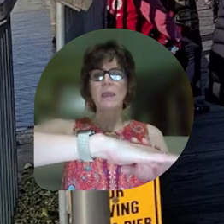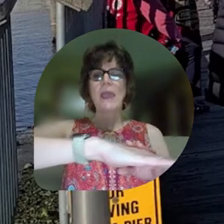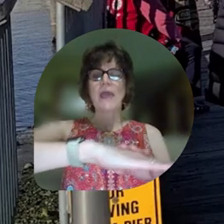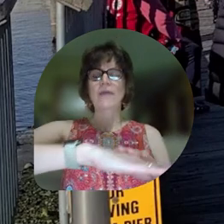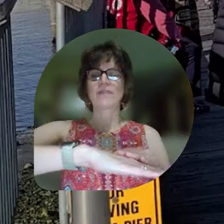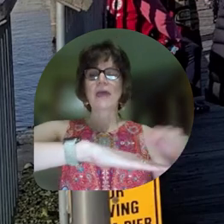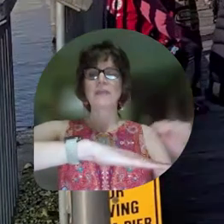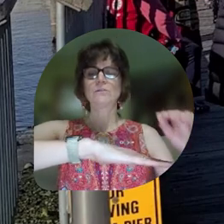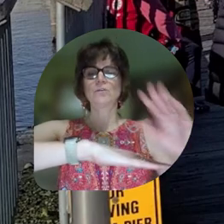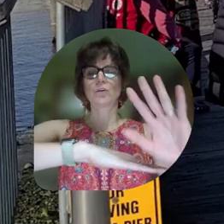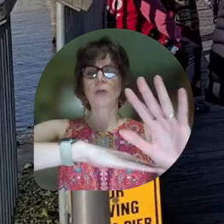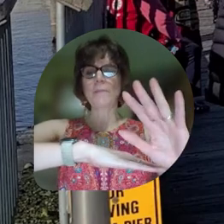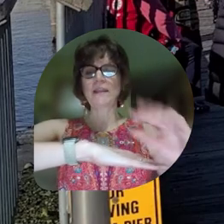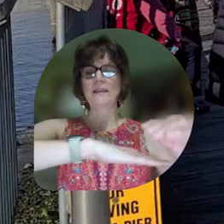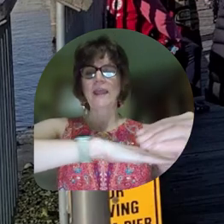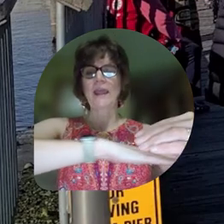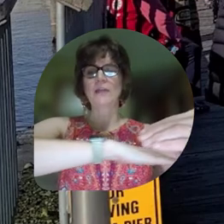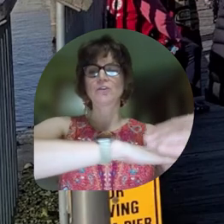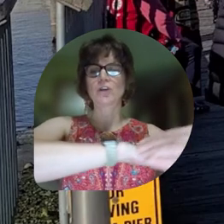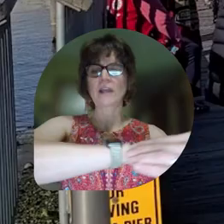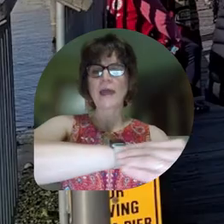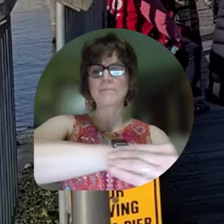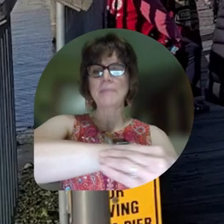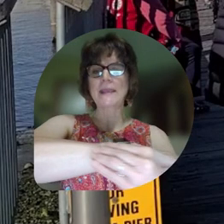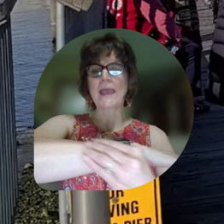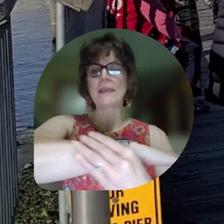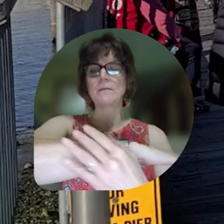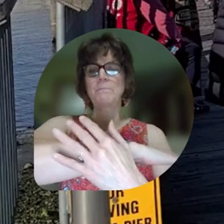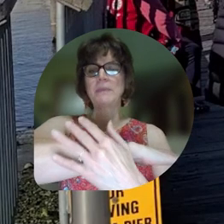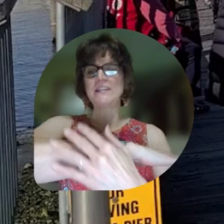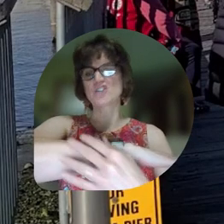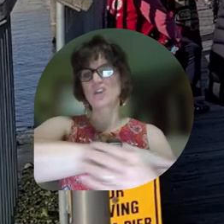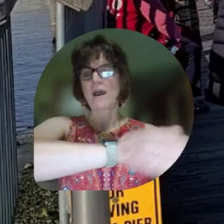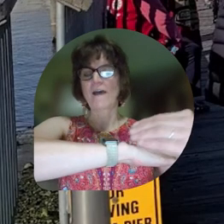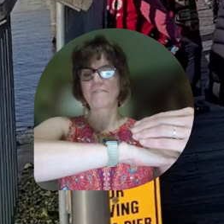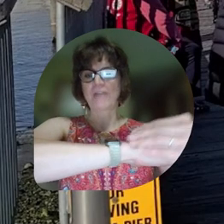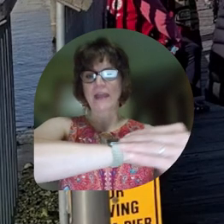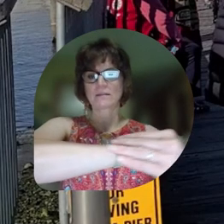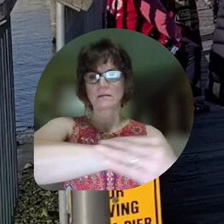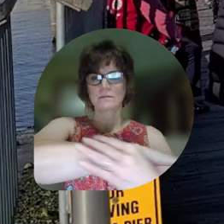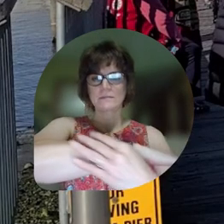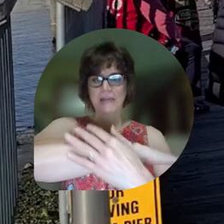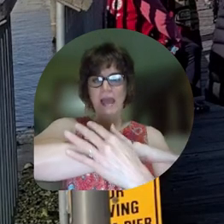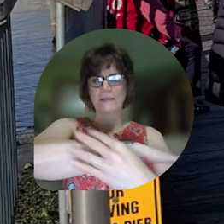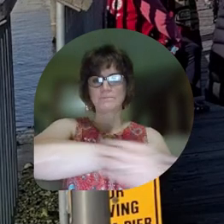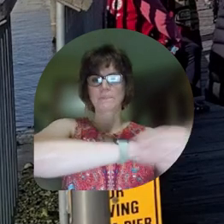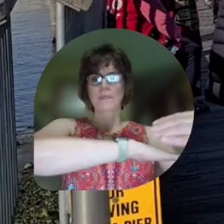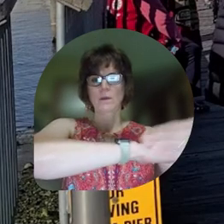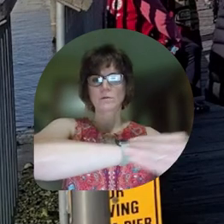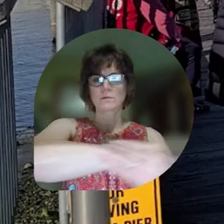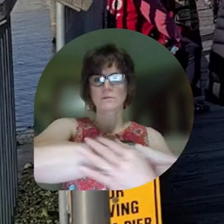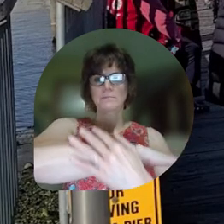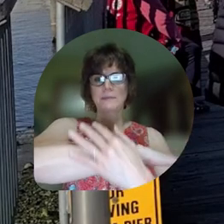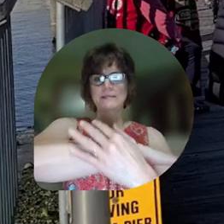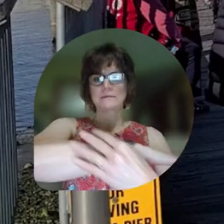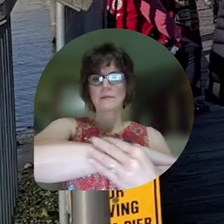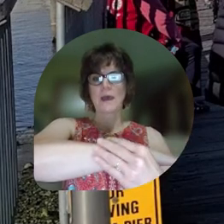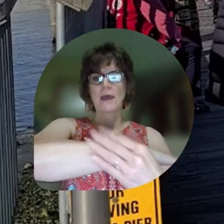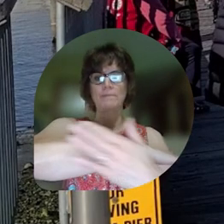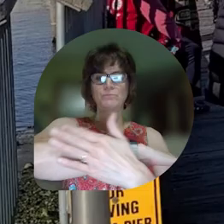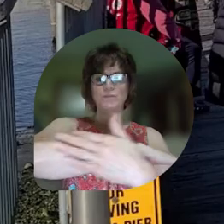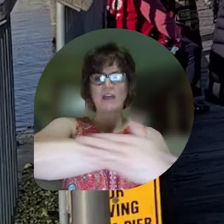down, and then your dominant hand, you're going to kind of make a beach effect sign,